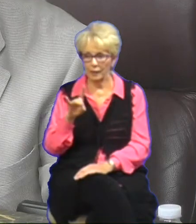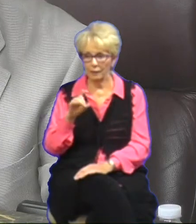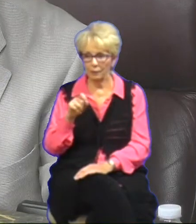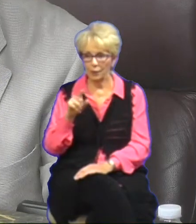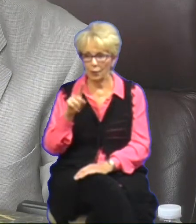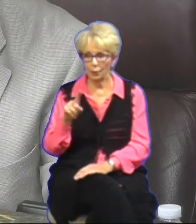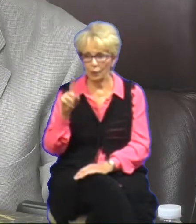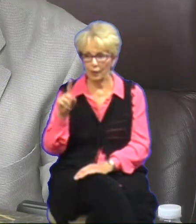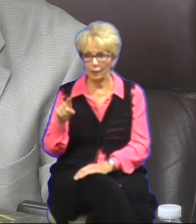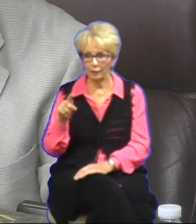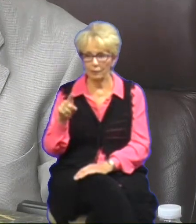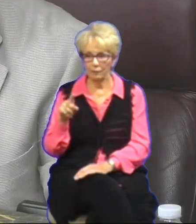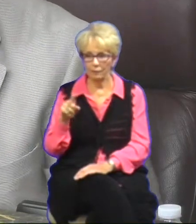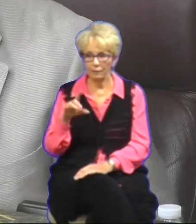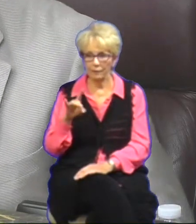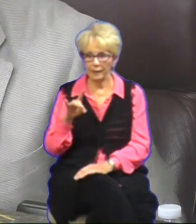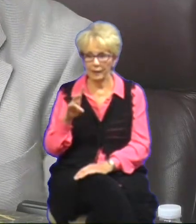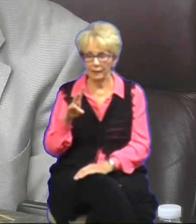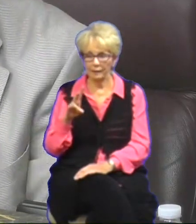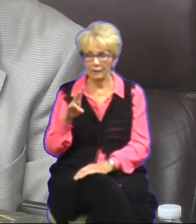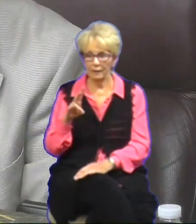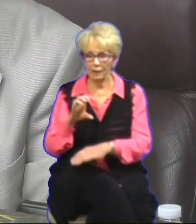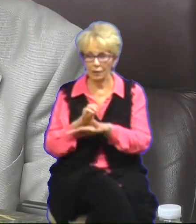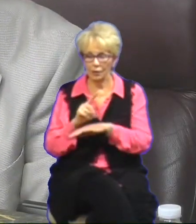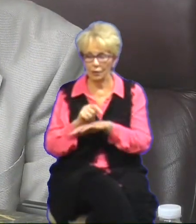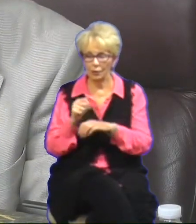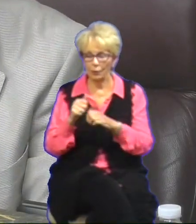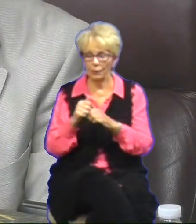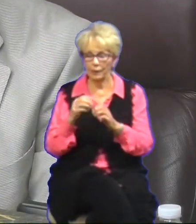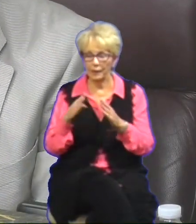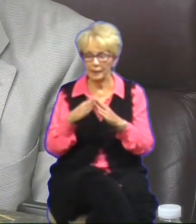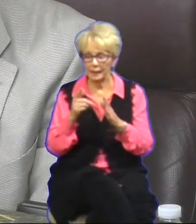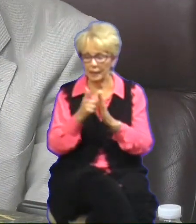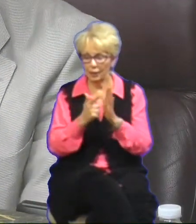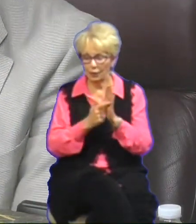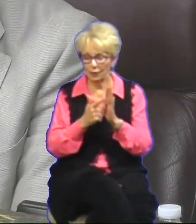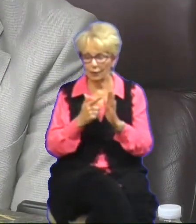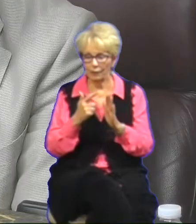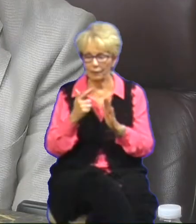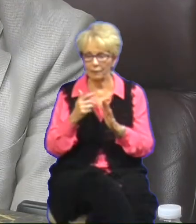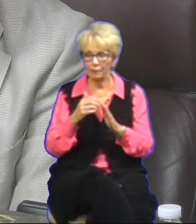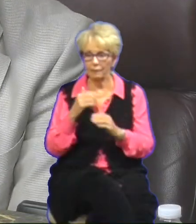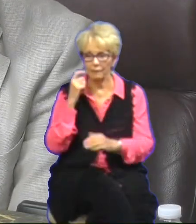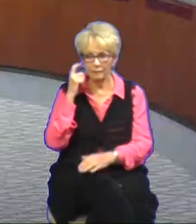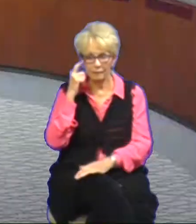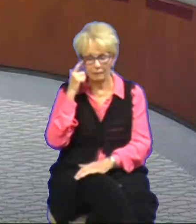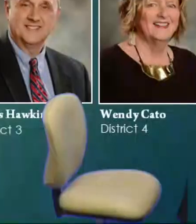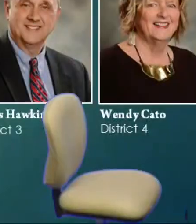143-318.11A7 to consult with the city attorney and hear some reports.